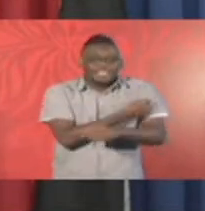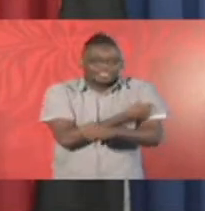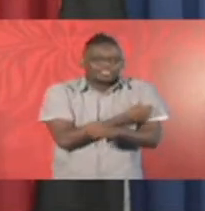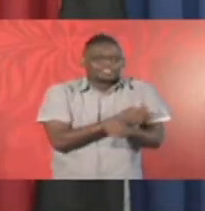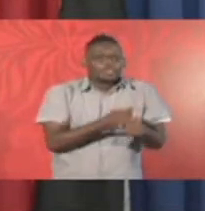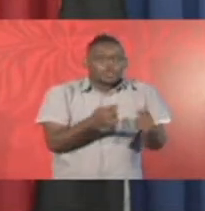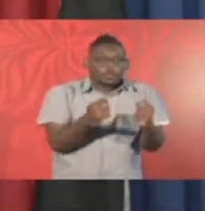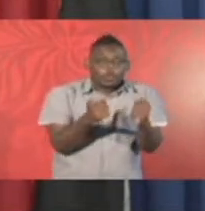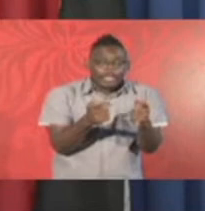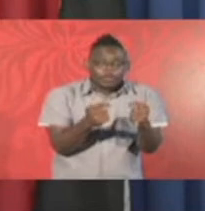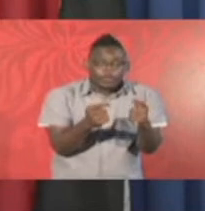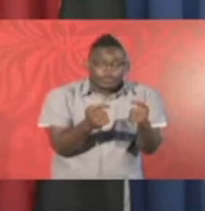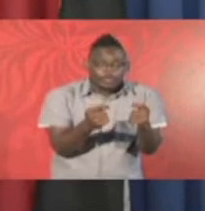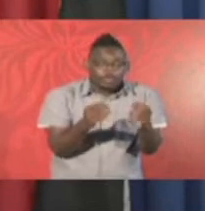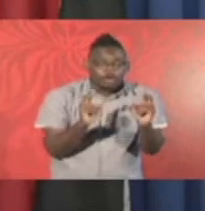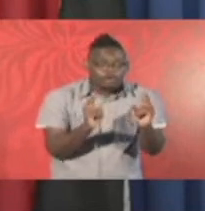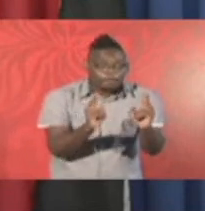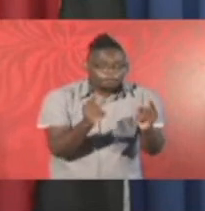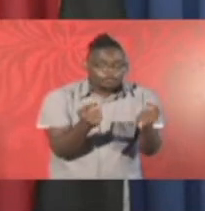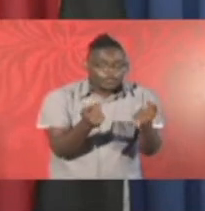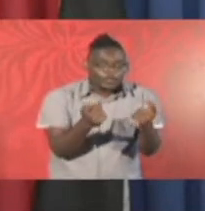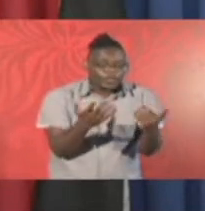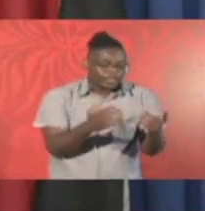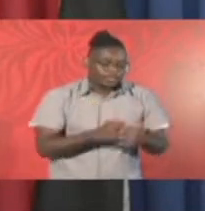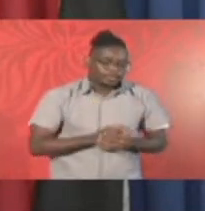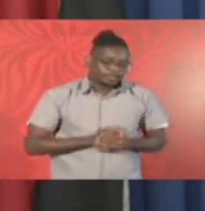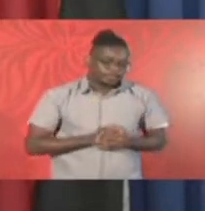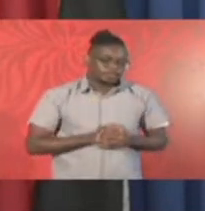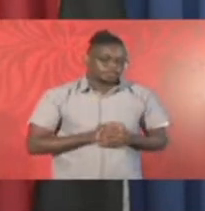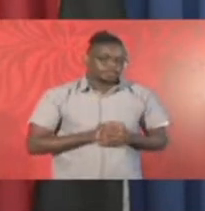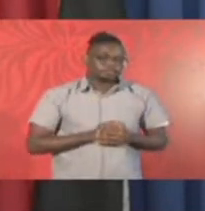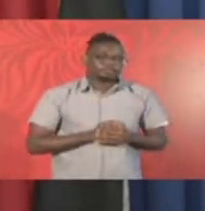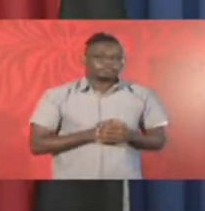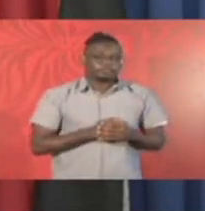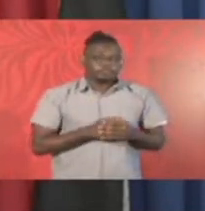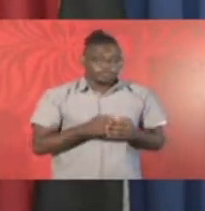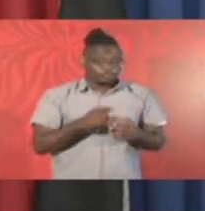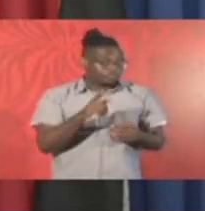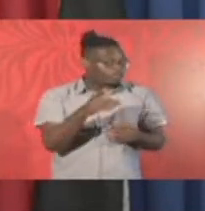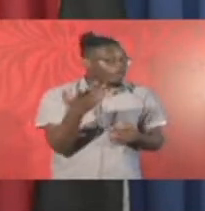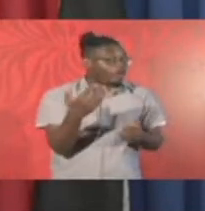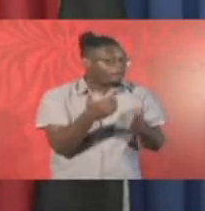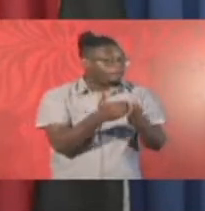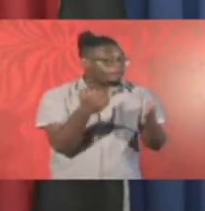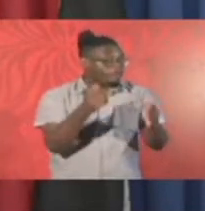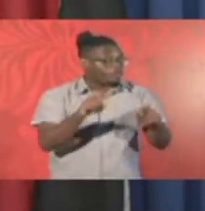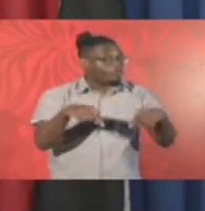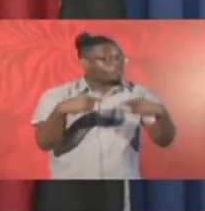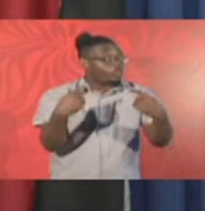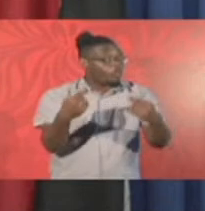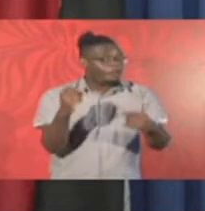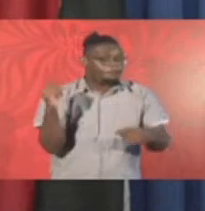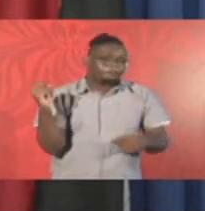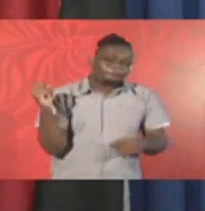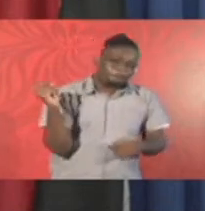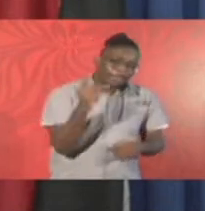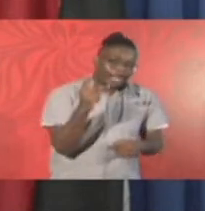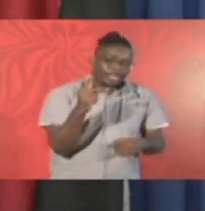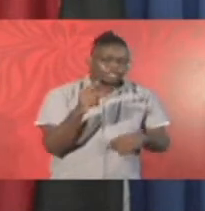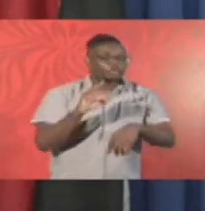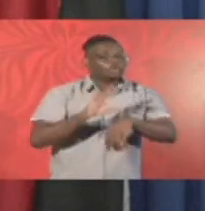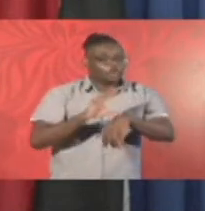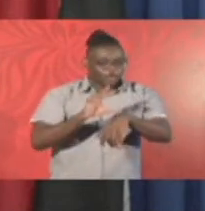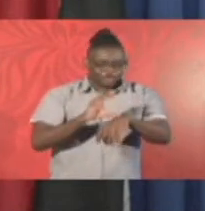before you take up the opportunity of going back into your normal services. That would go a